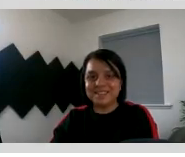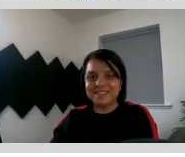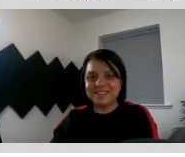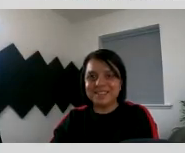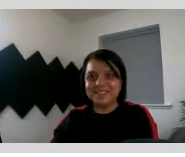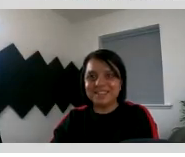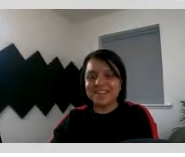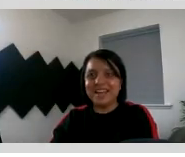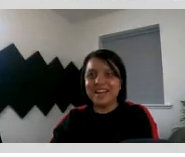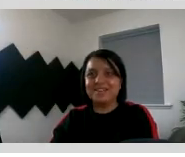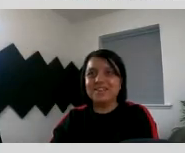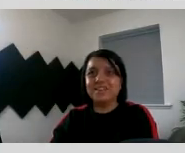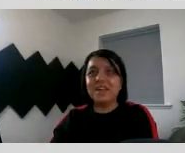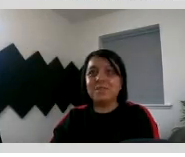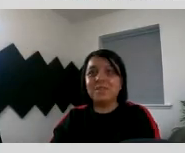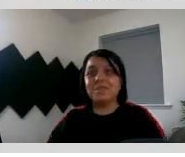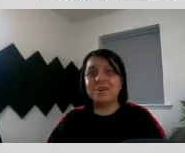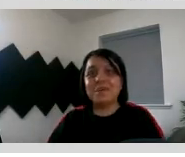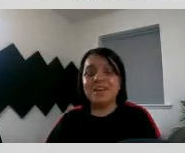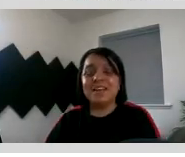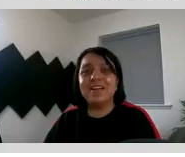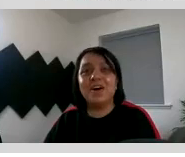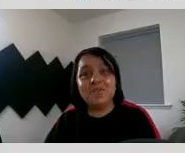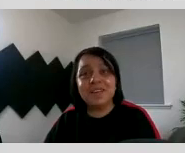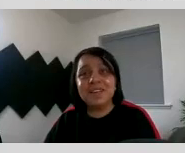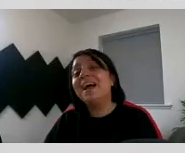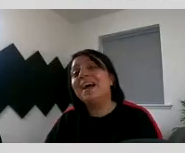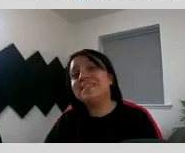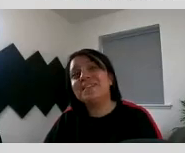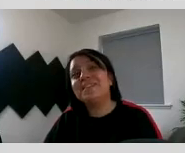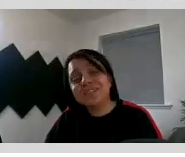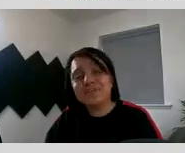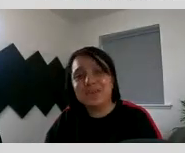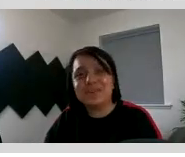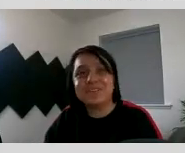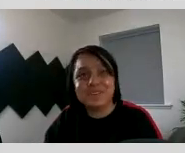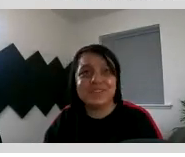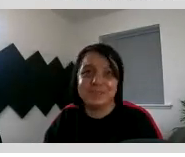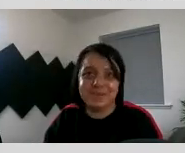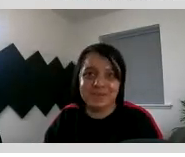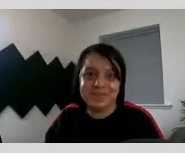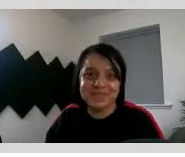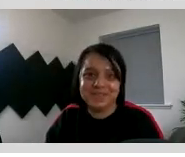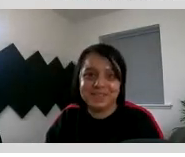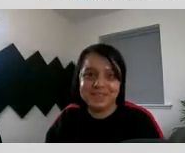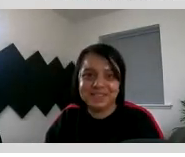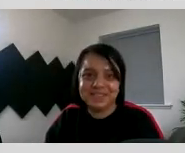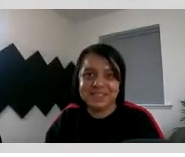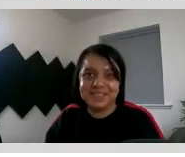have a great day. And thank you everybody for coming, and hopefully I'll see you nice and bright and early tomorrow.